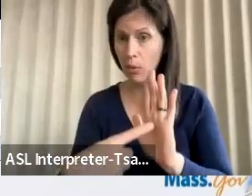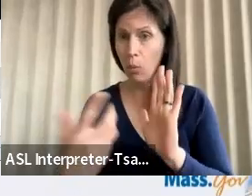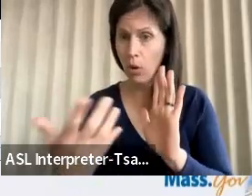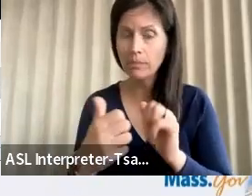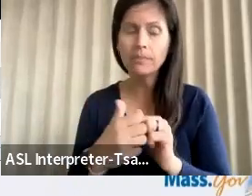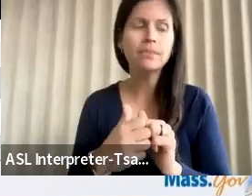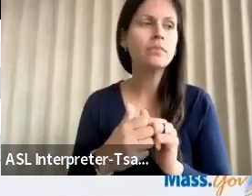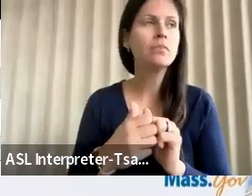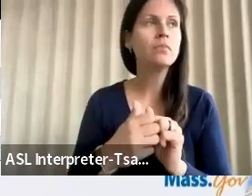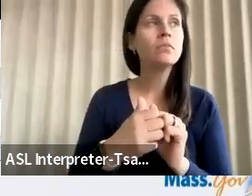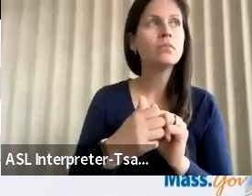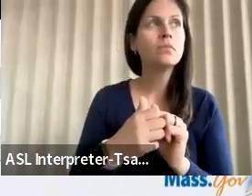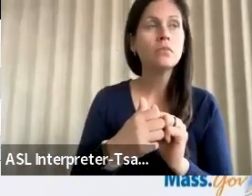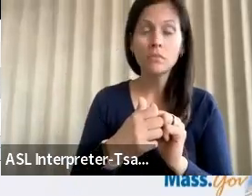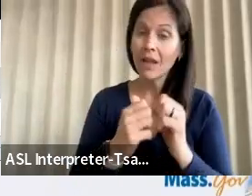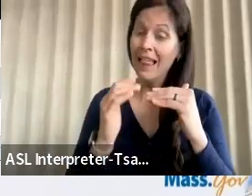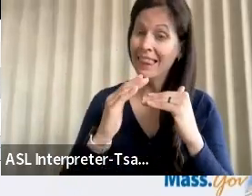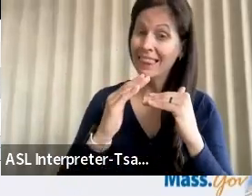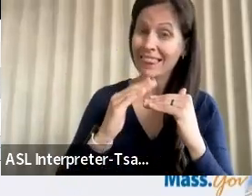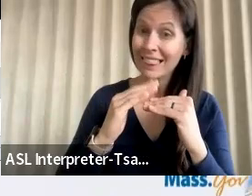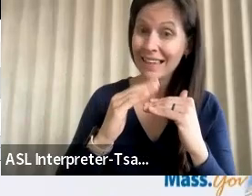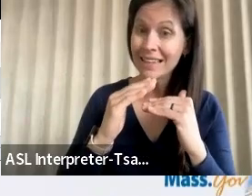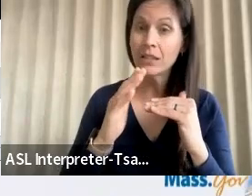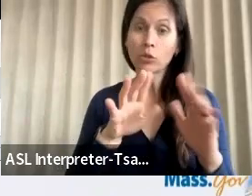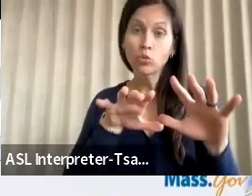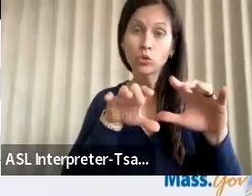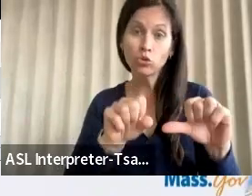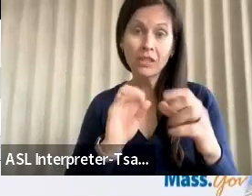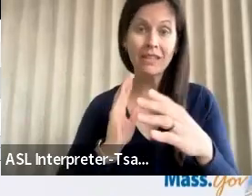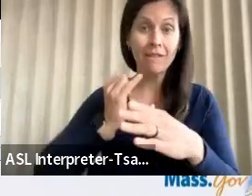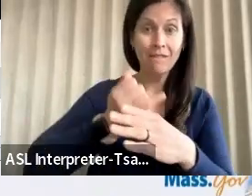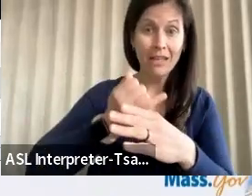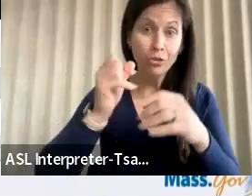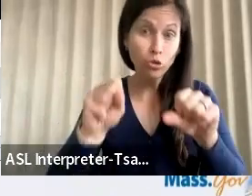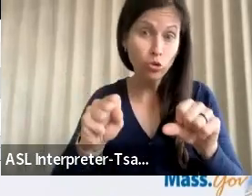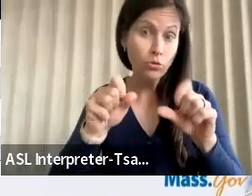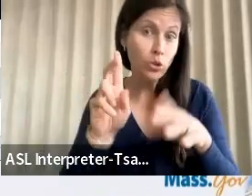least restrictive intervention that could have been used?